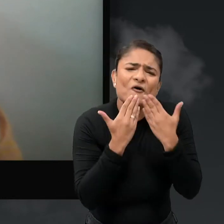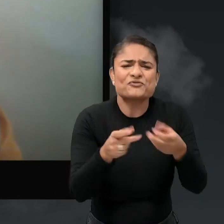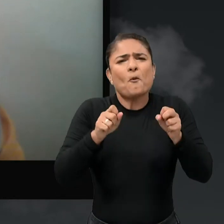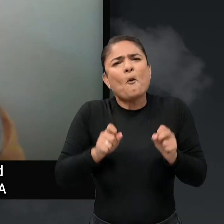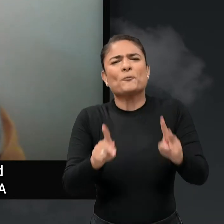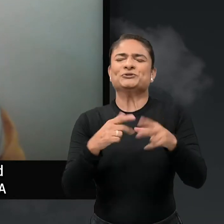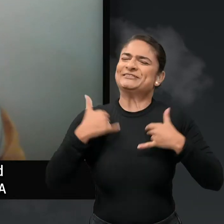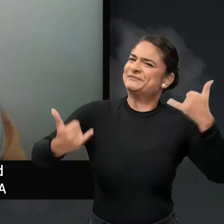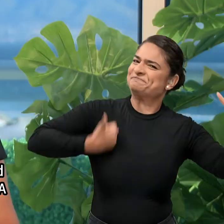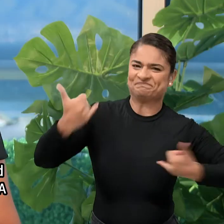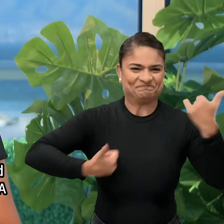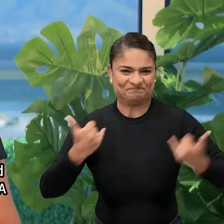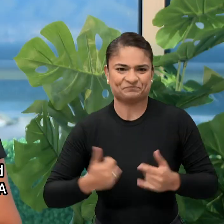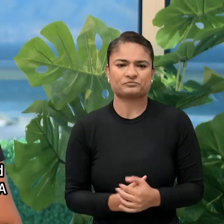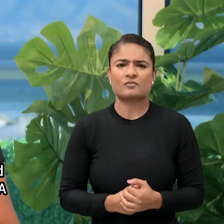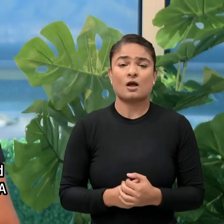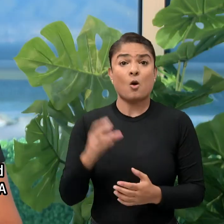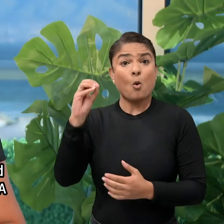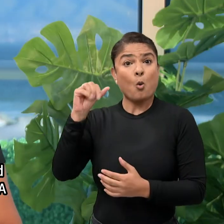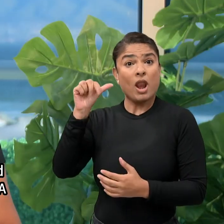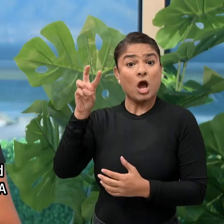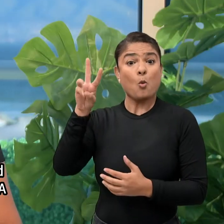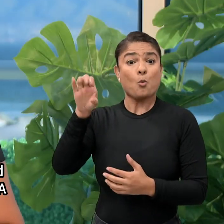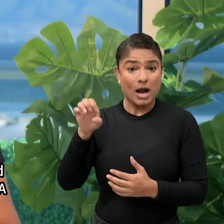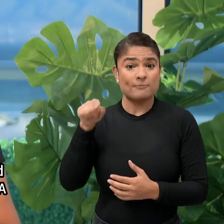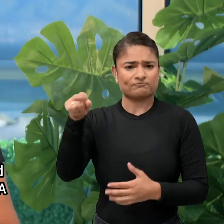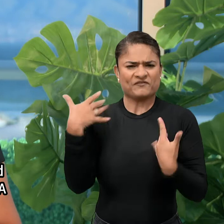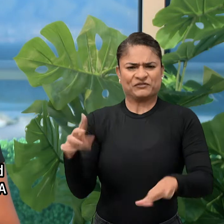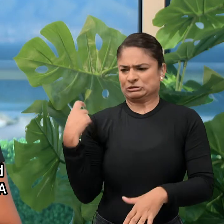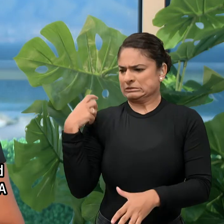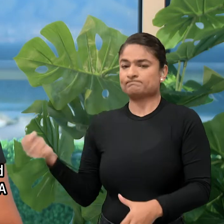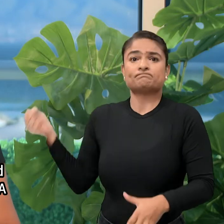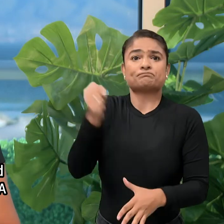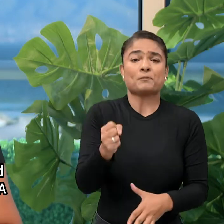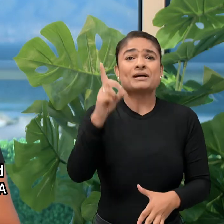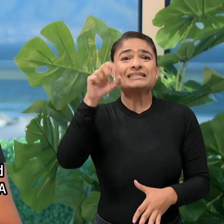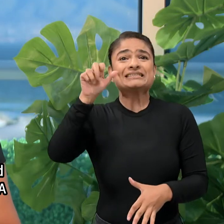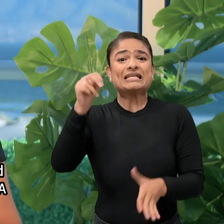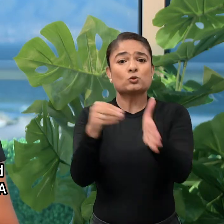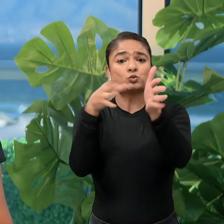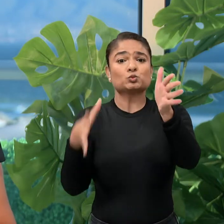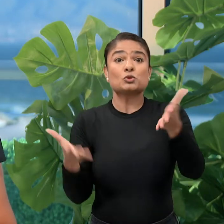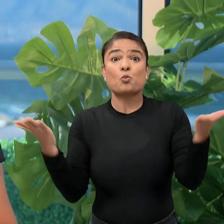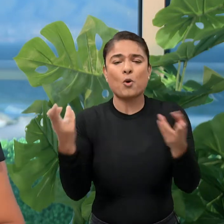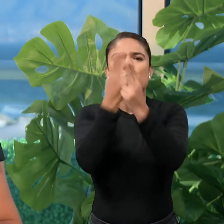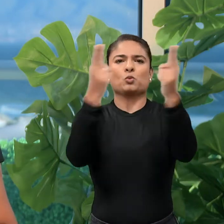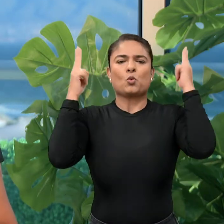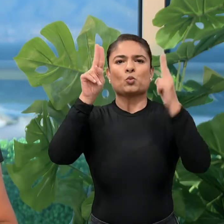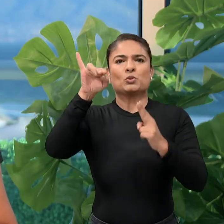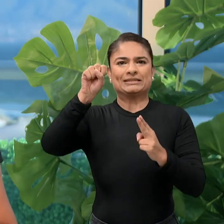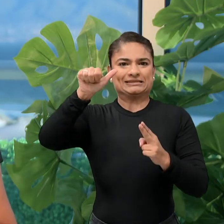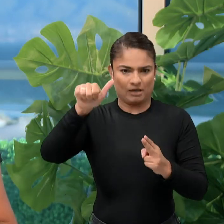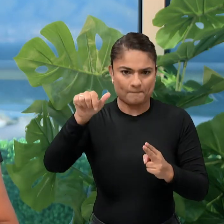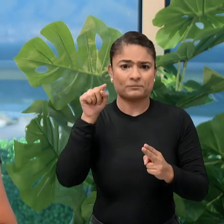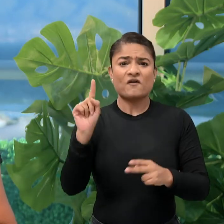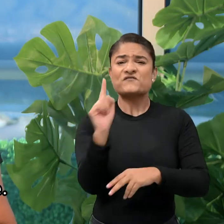fun. Olwethu Sipuka, recently appointed as Dean for Student Affairs at UNISA, was one of the first